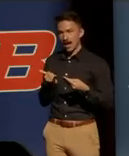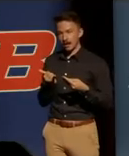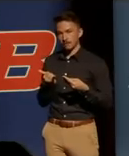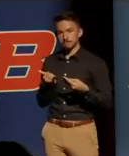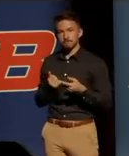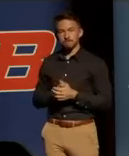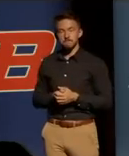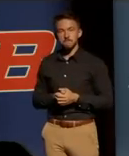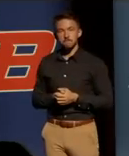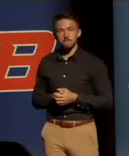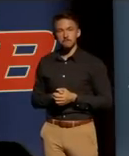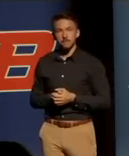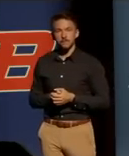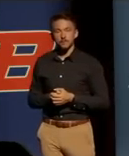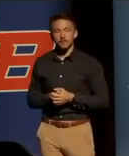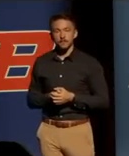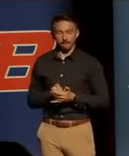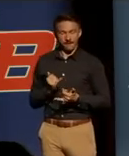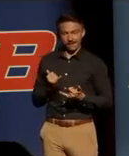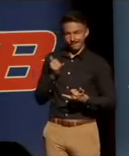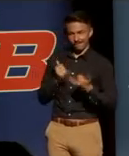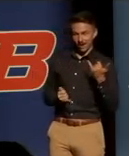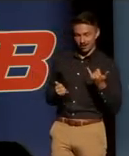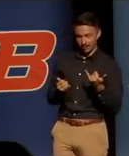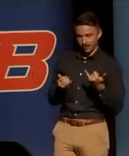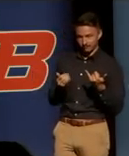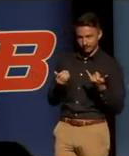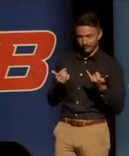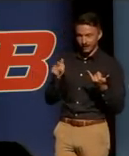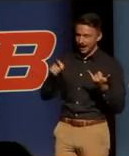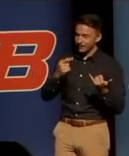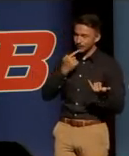Finally, I just want to say